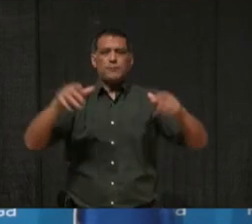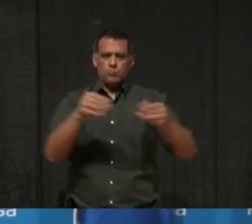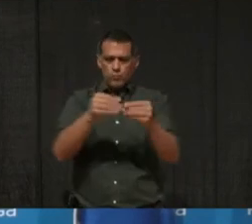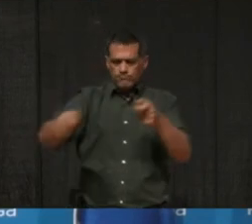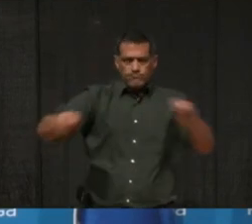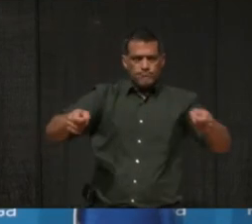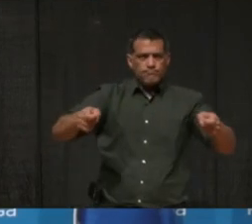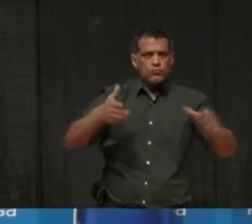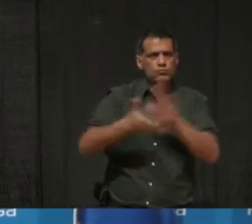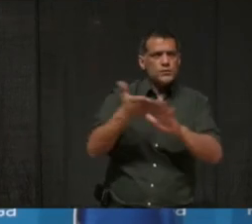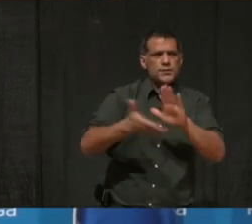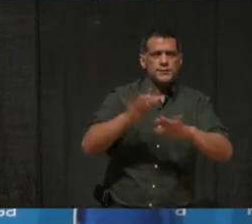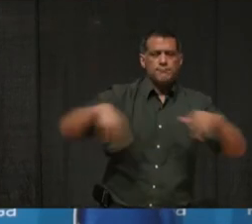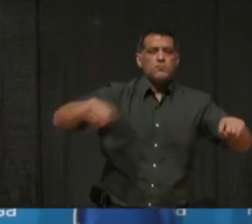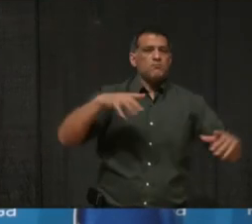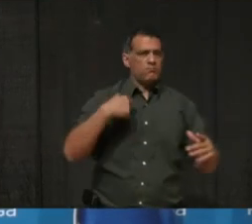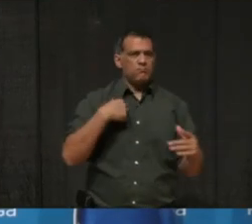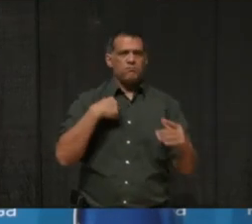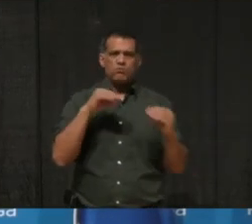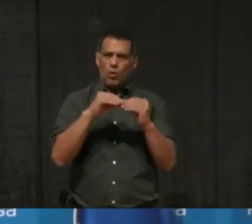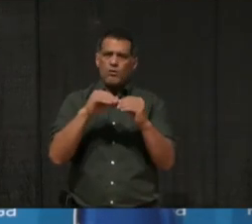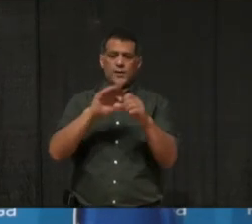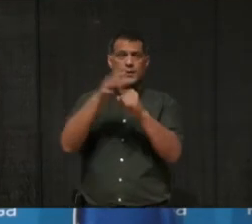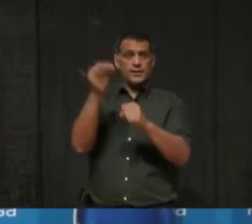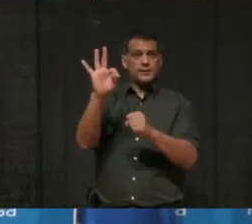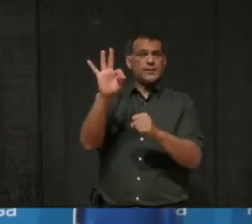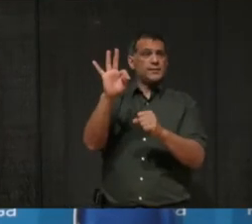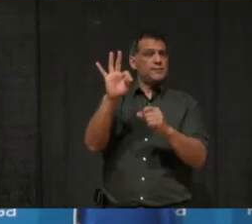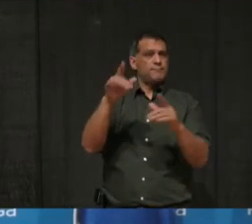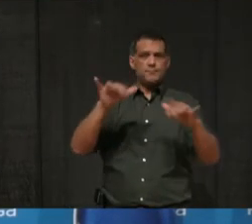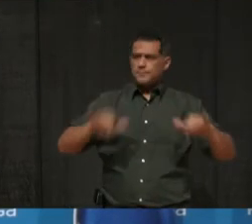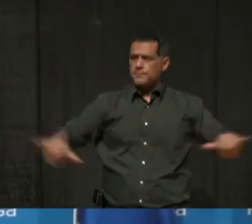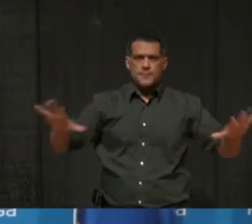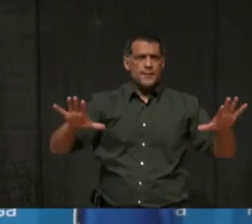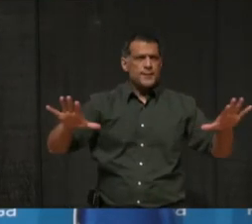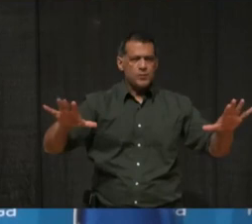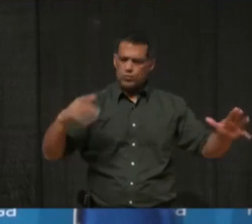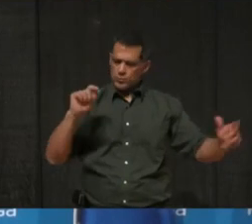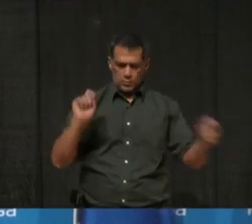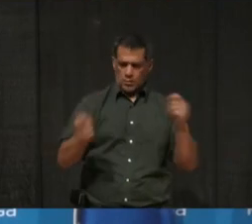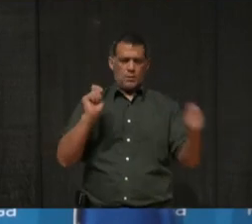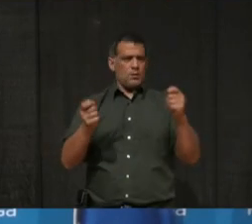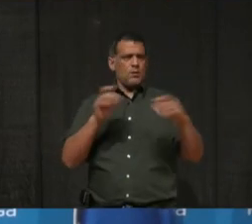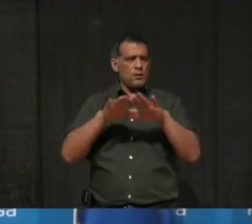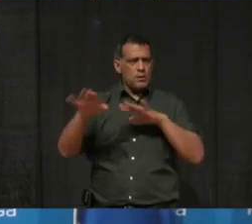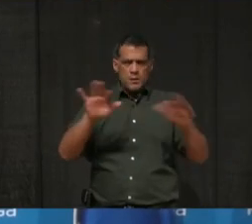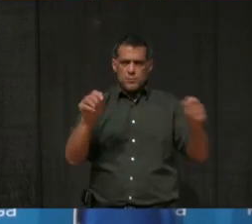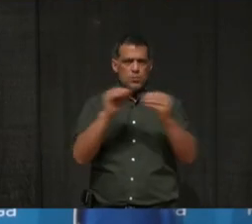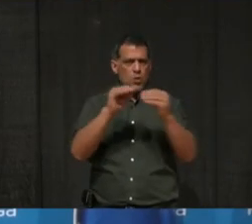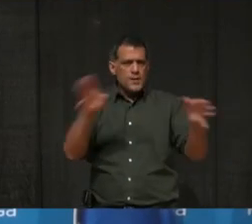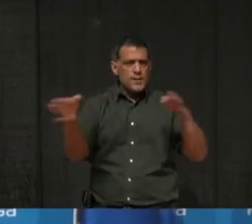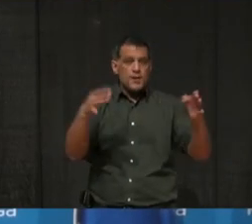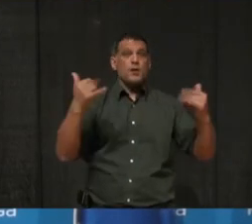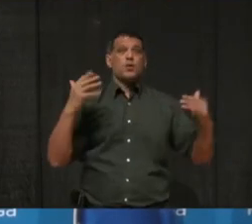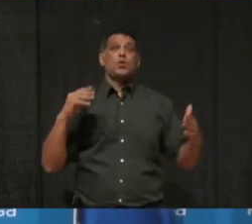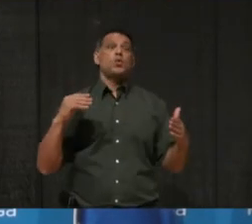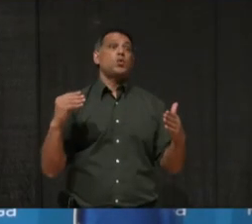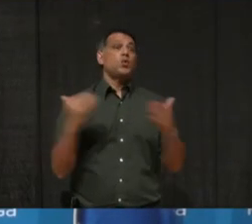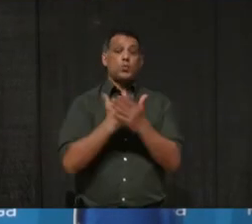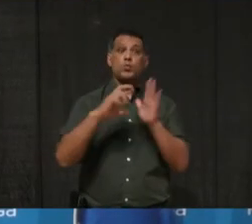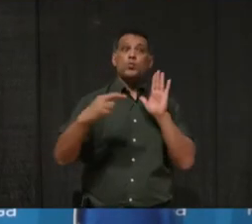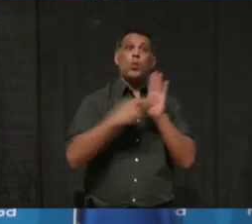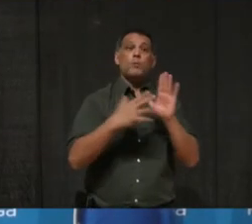dynamic, ever-changing situation. In addition to entering this new role, I'm joining a community that